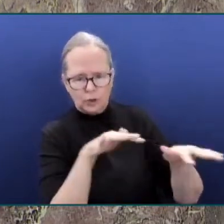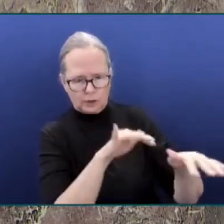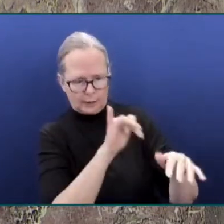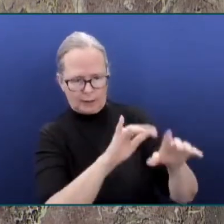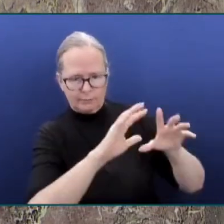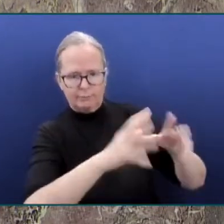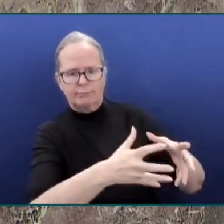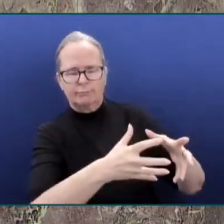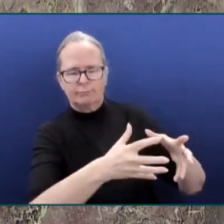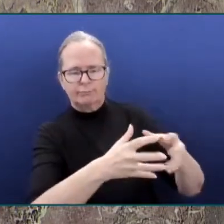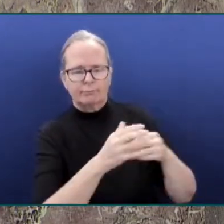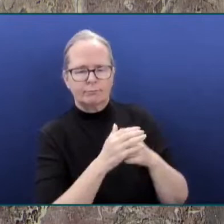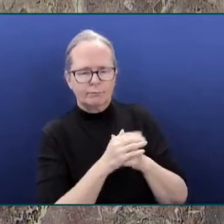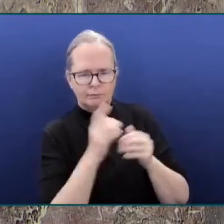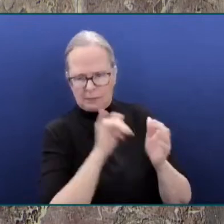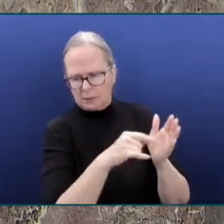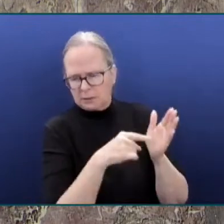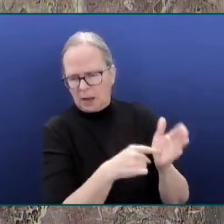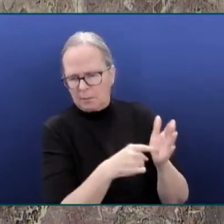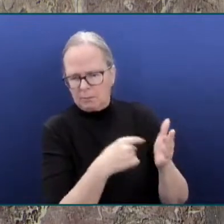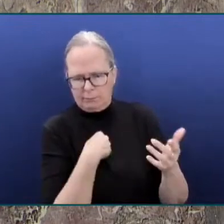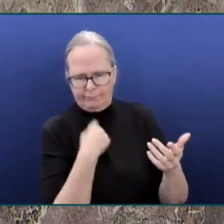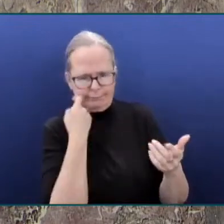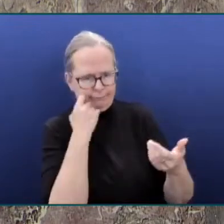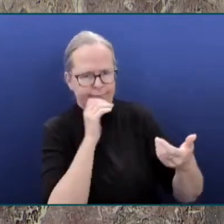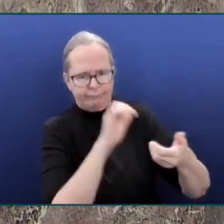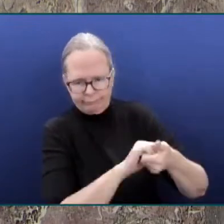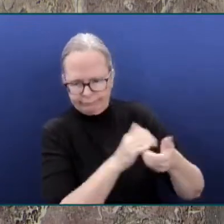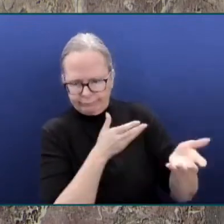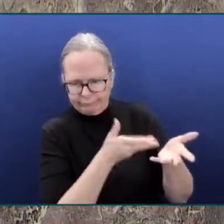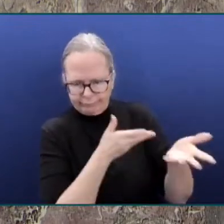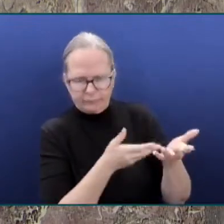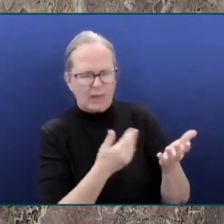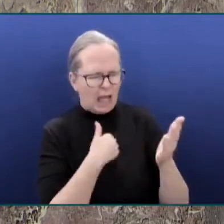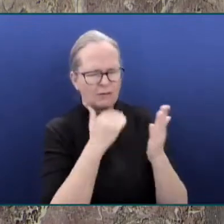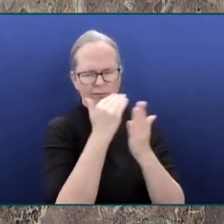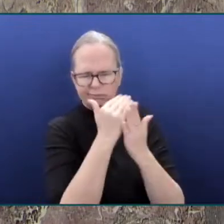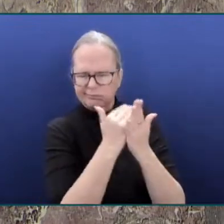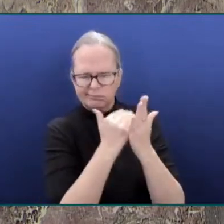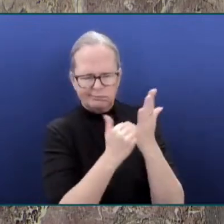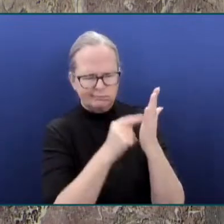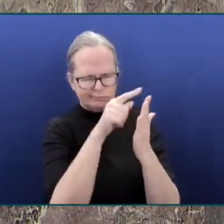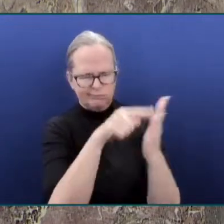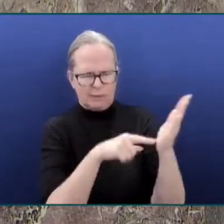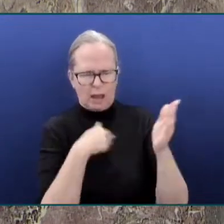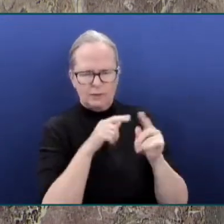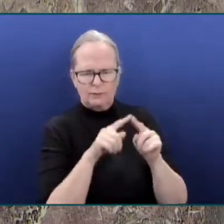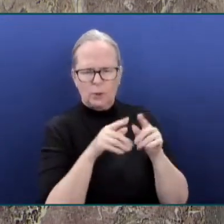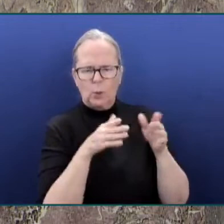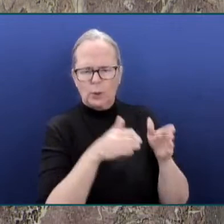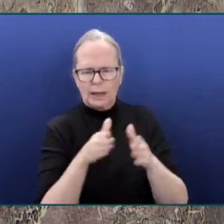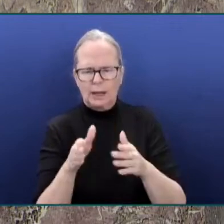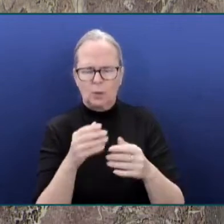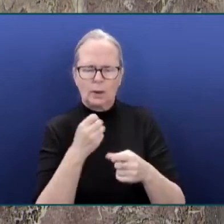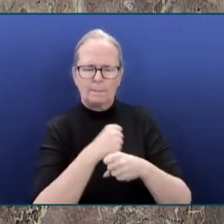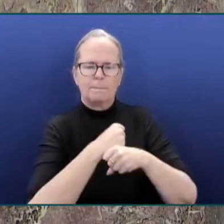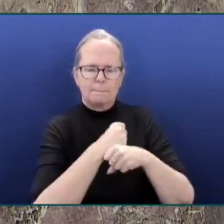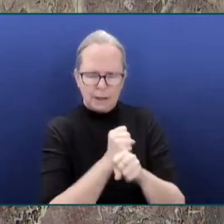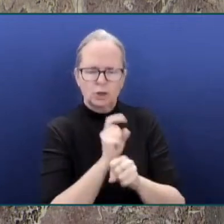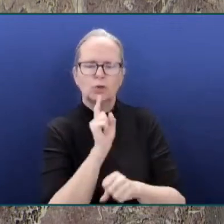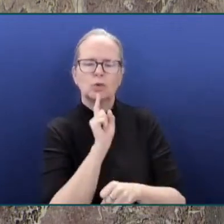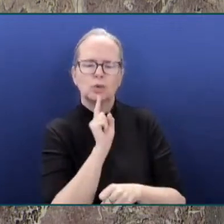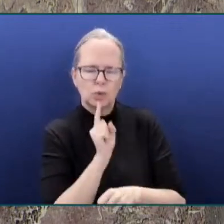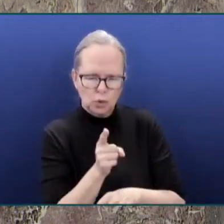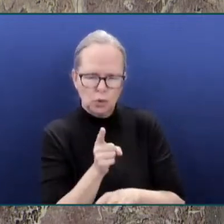work by industry, by government, by First Nations to ensure that we are on track to